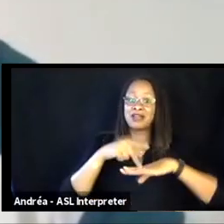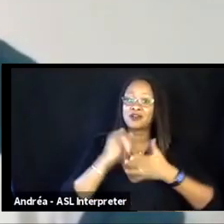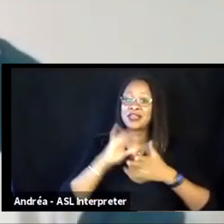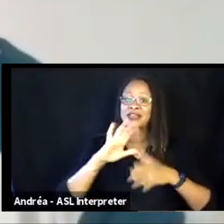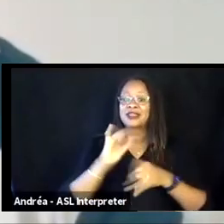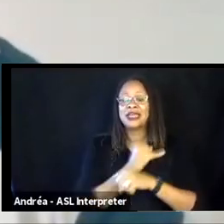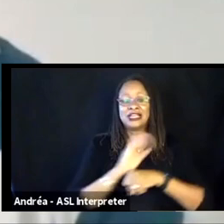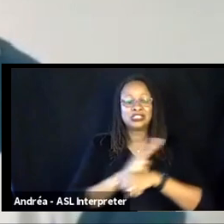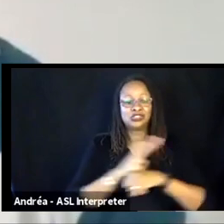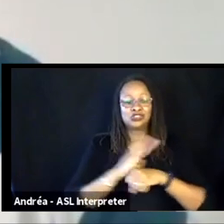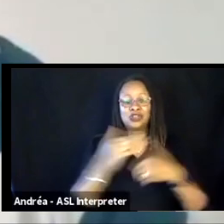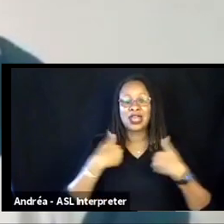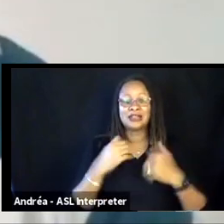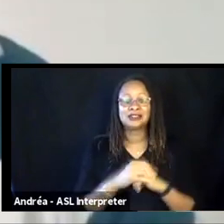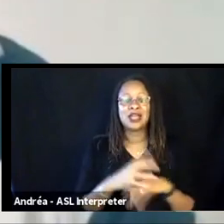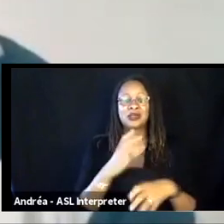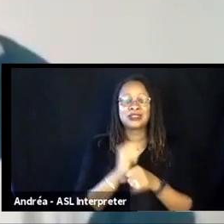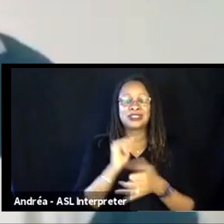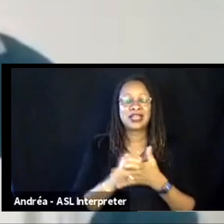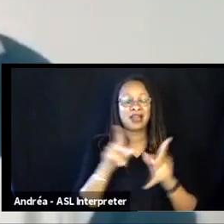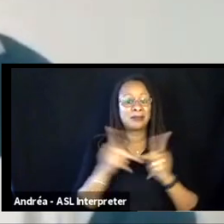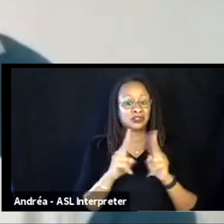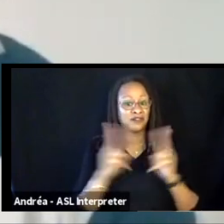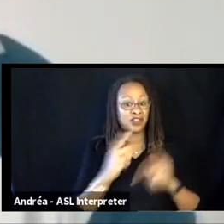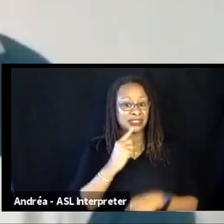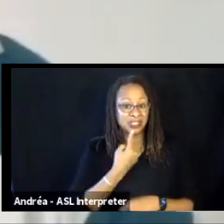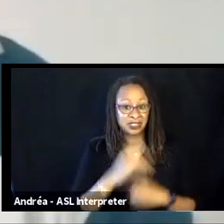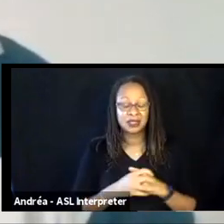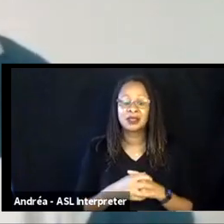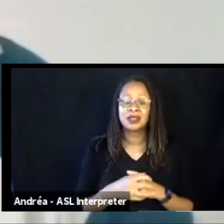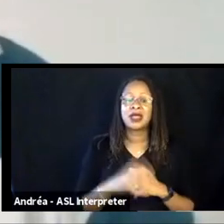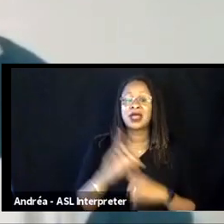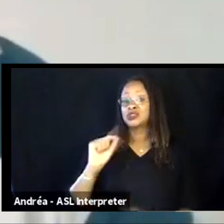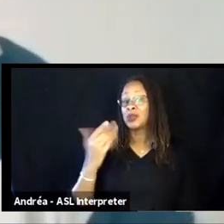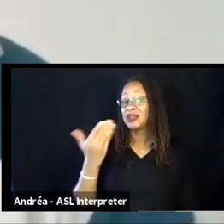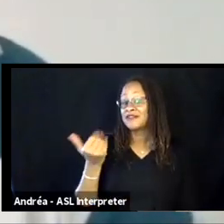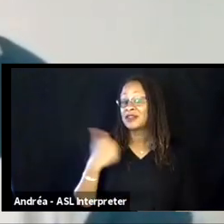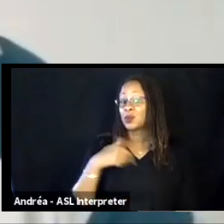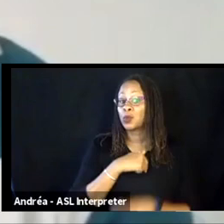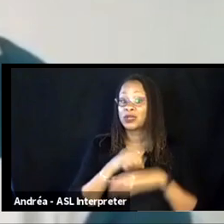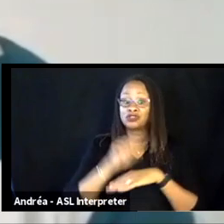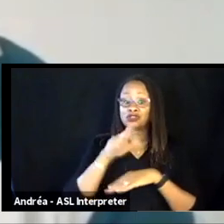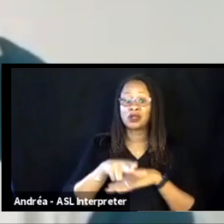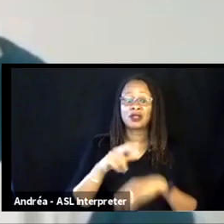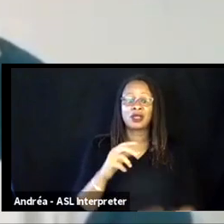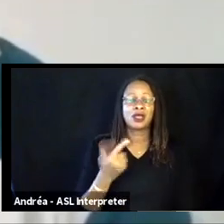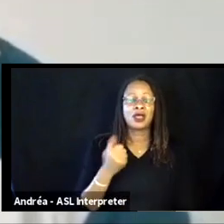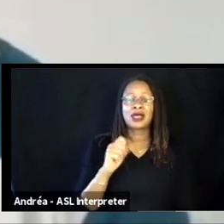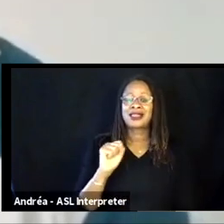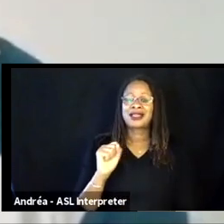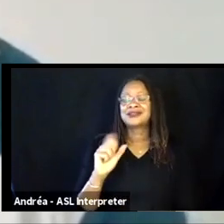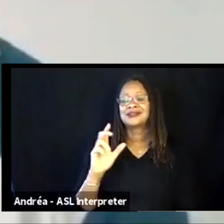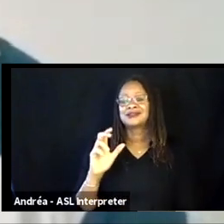we kind of take that position really seriously. In 2015, we launched the Glass the Lion for Change, and